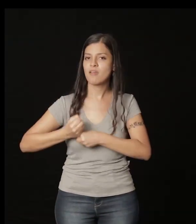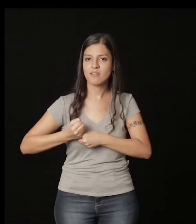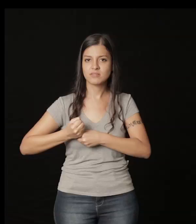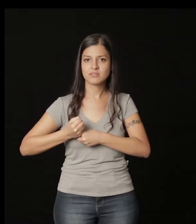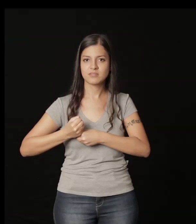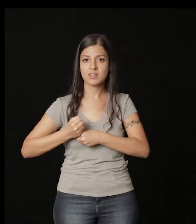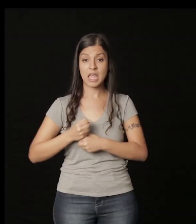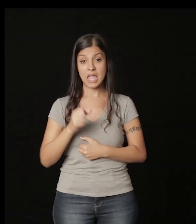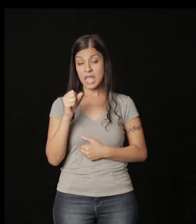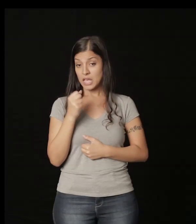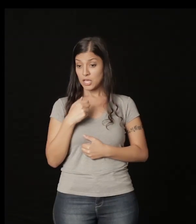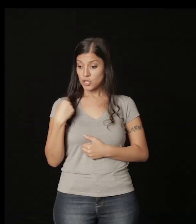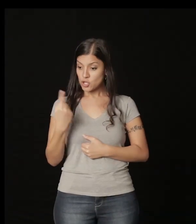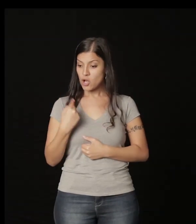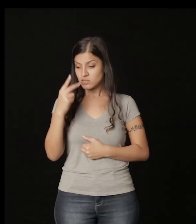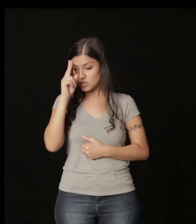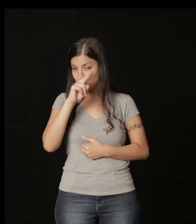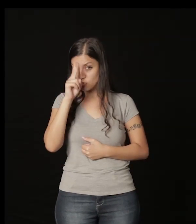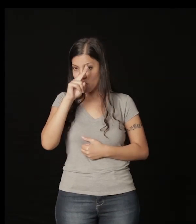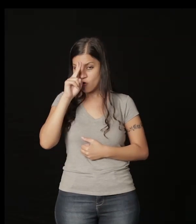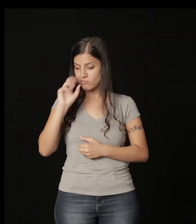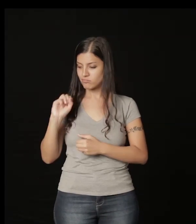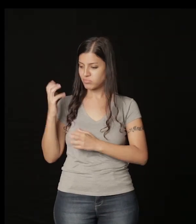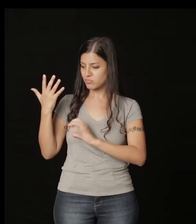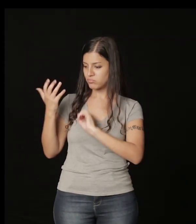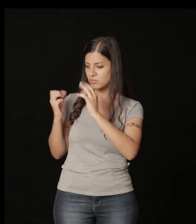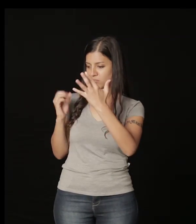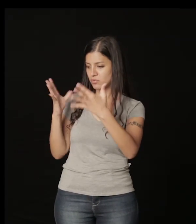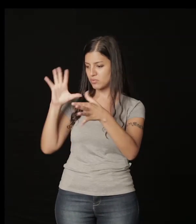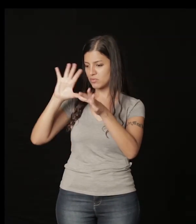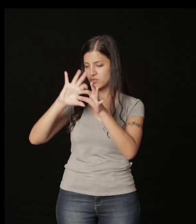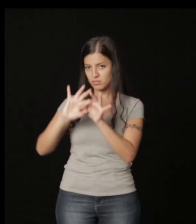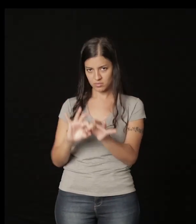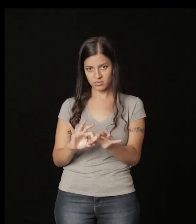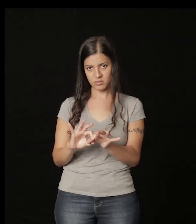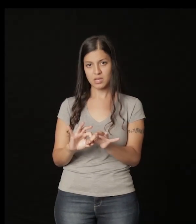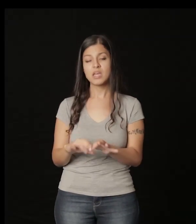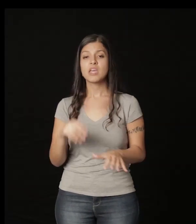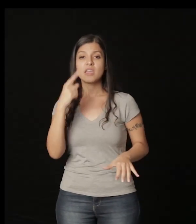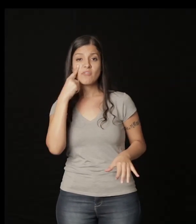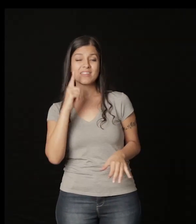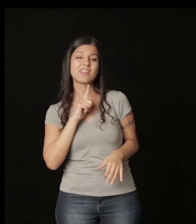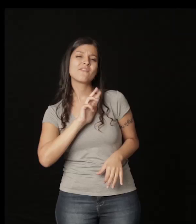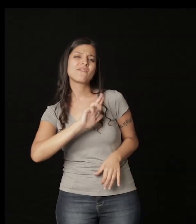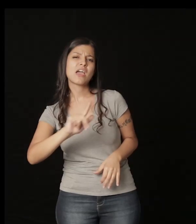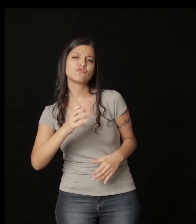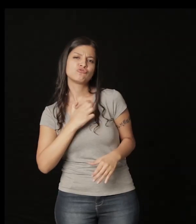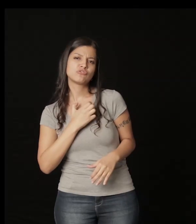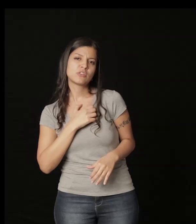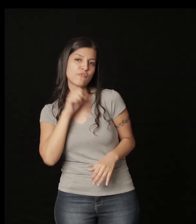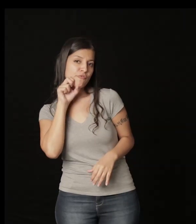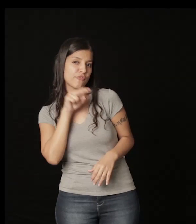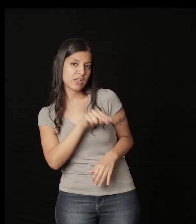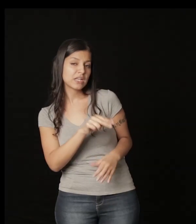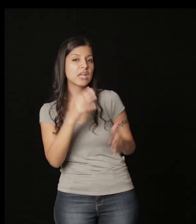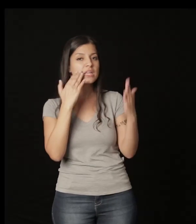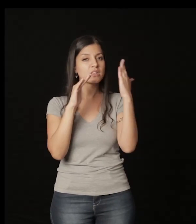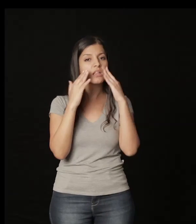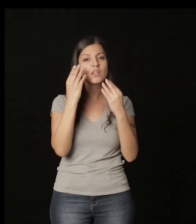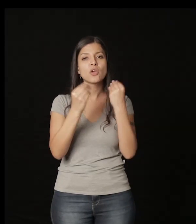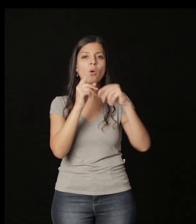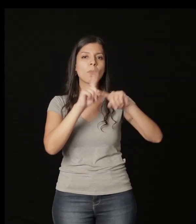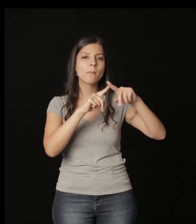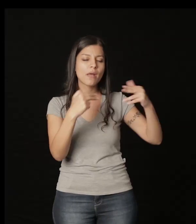our memory and our history of this event, and recognize that there's lots of ways into it. There's lots of different ways